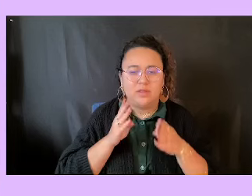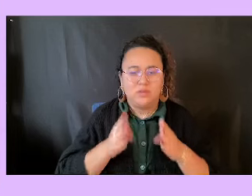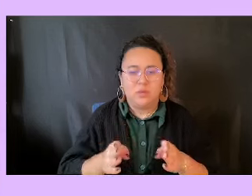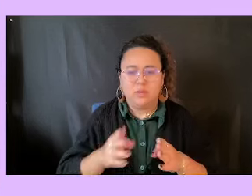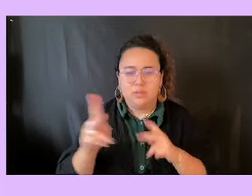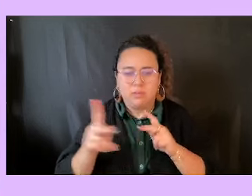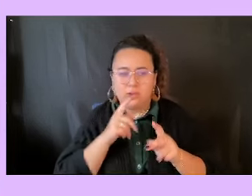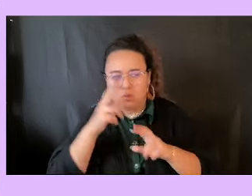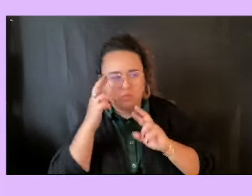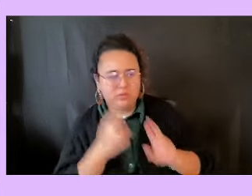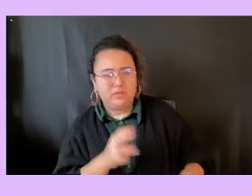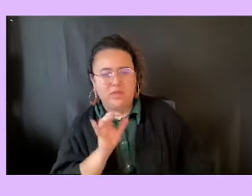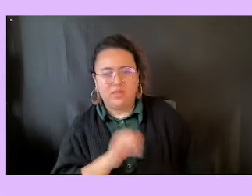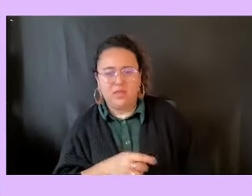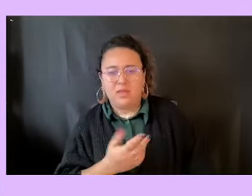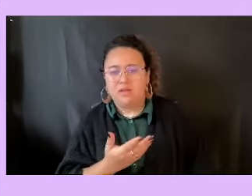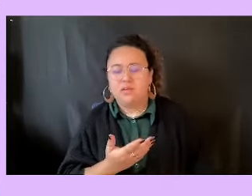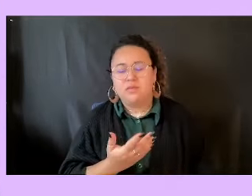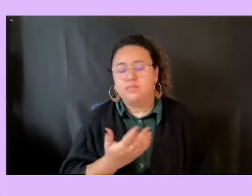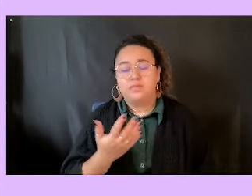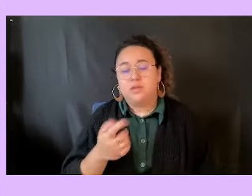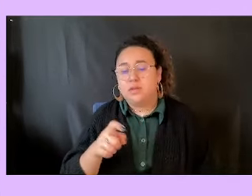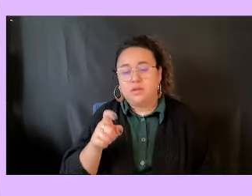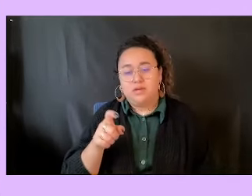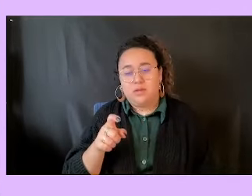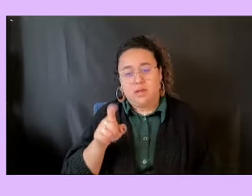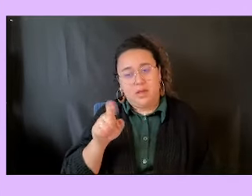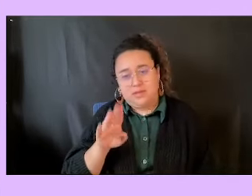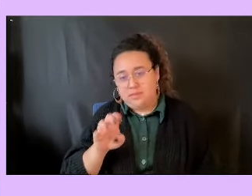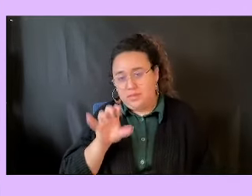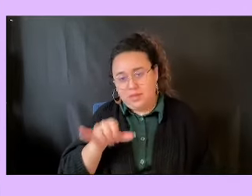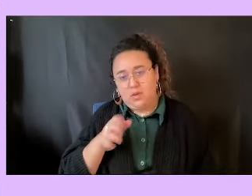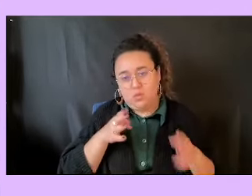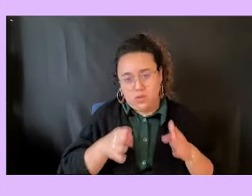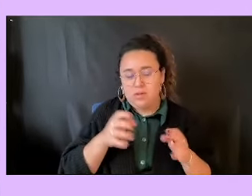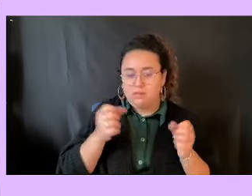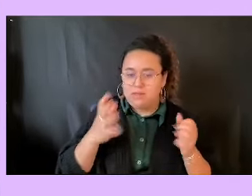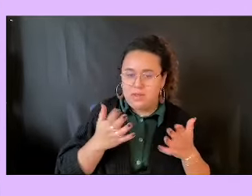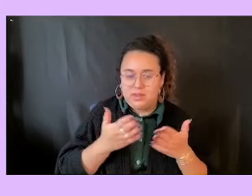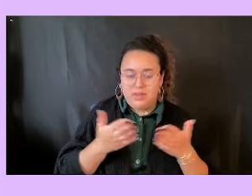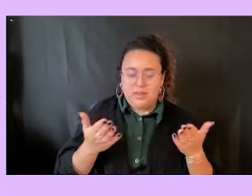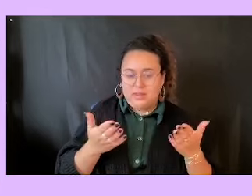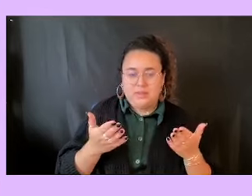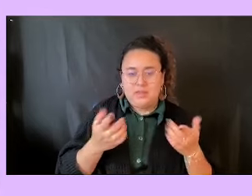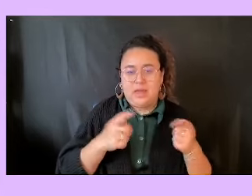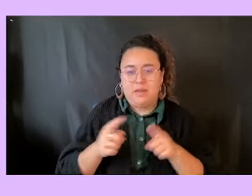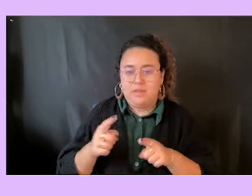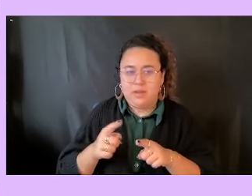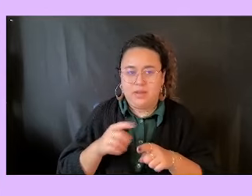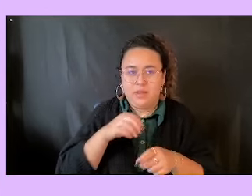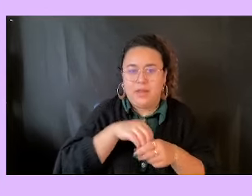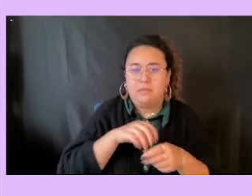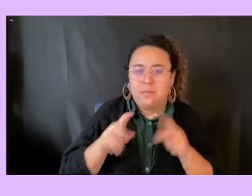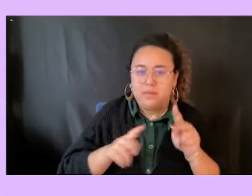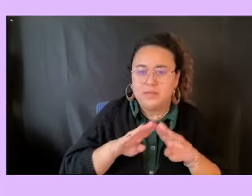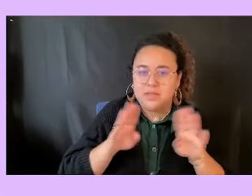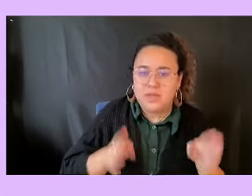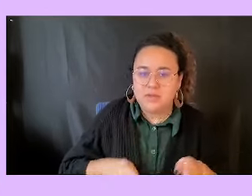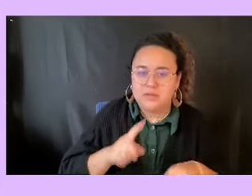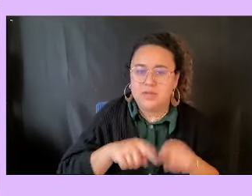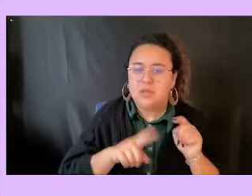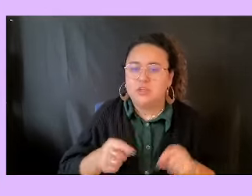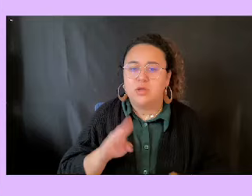respected. And I mean, it has to somewhat be that way because a lot of time these are happening in like people's houses, and you can't just be